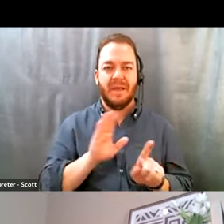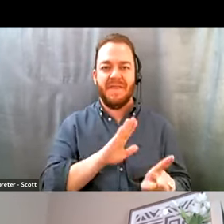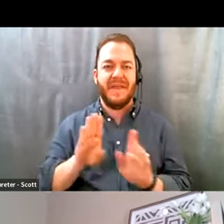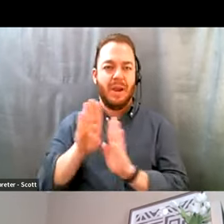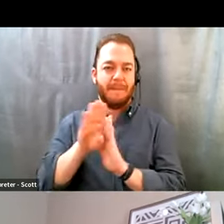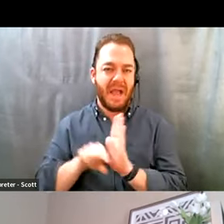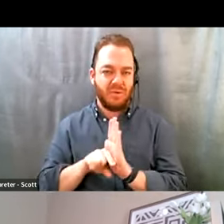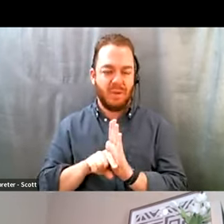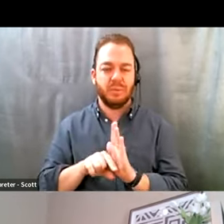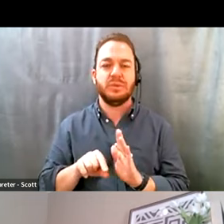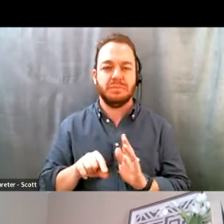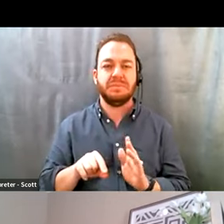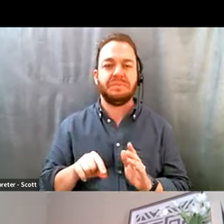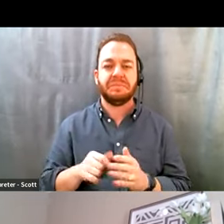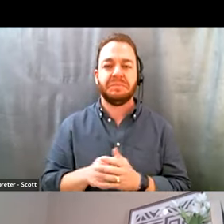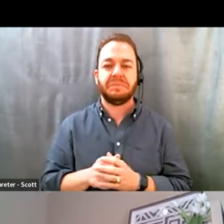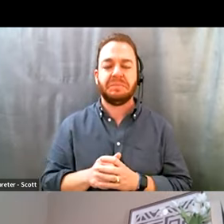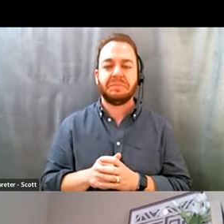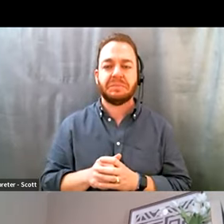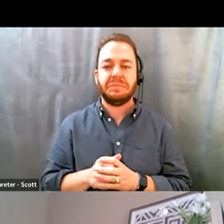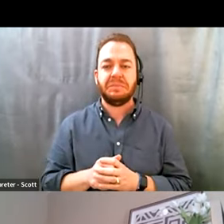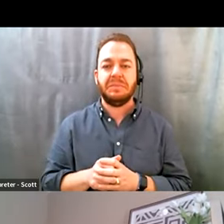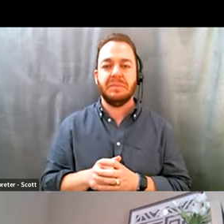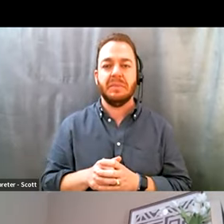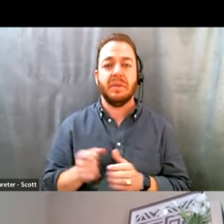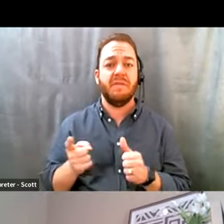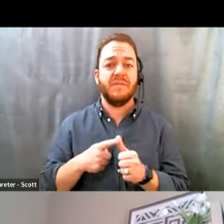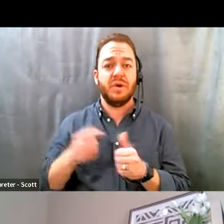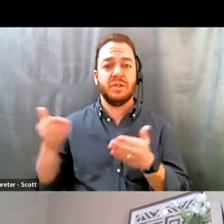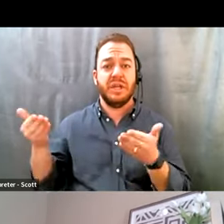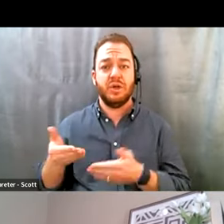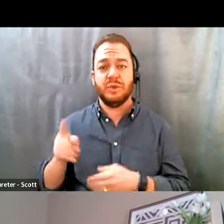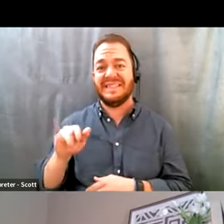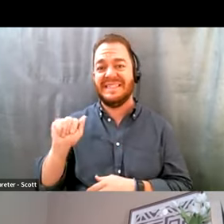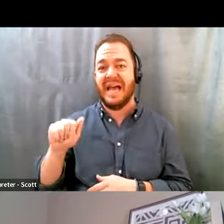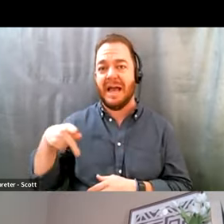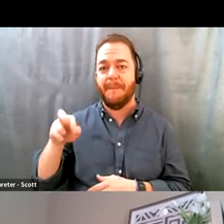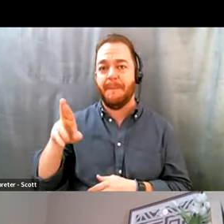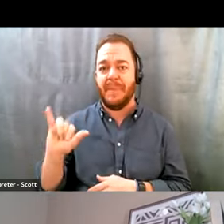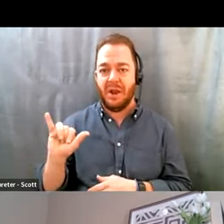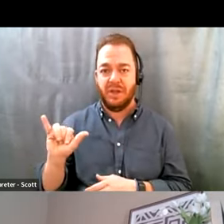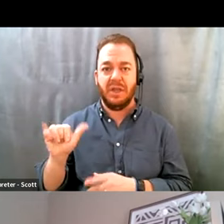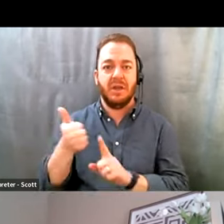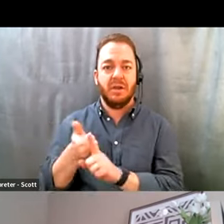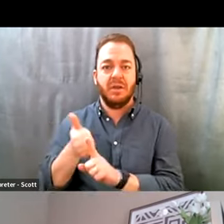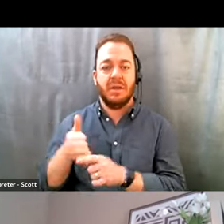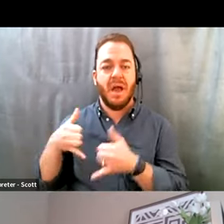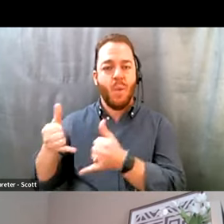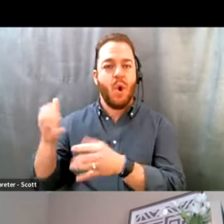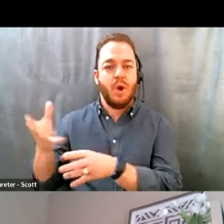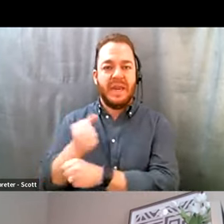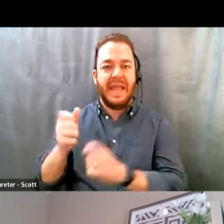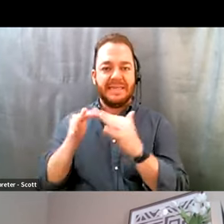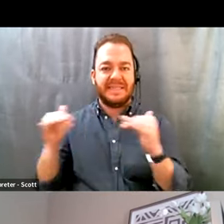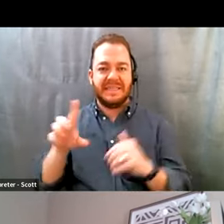folks as we get started. So let me first introduce Tia Perry, and she is an award-winning diversity,